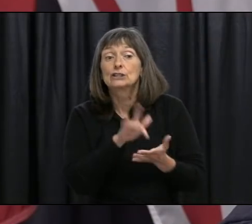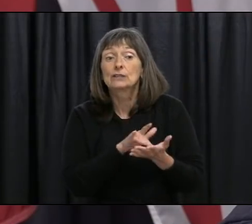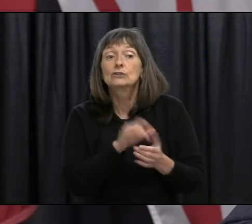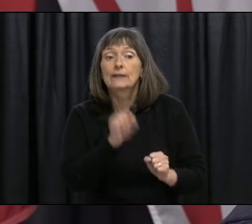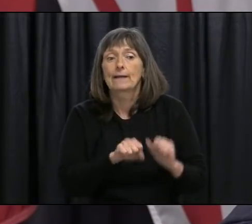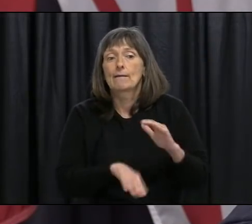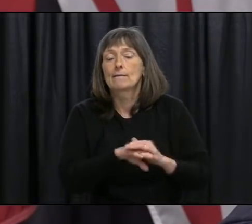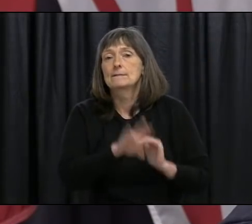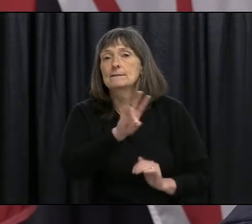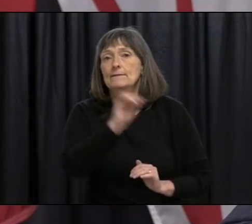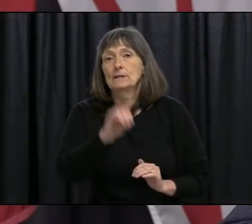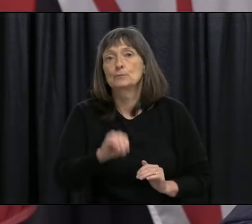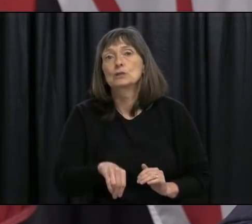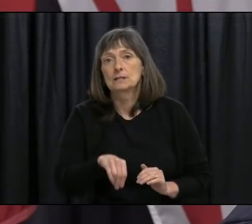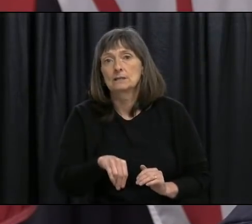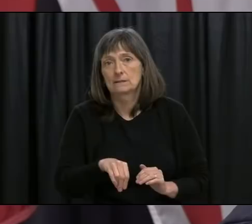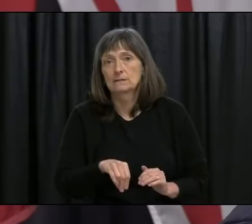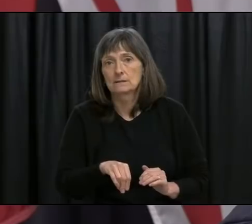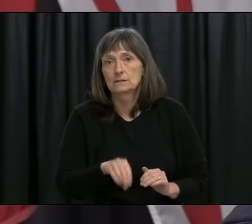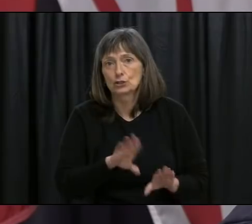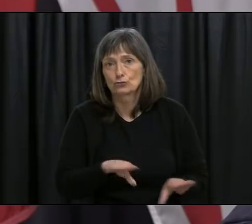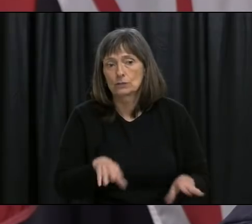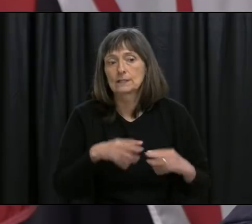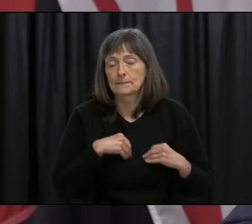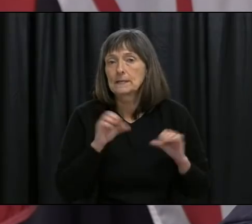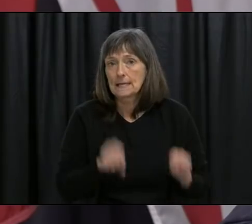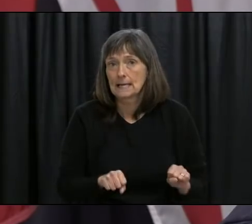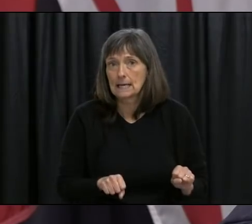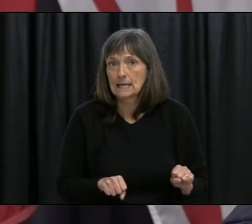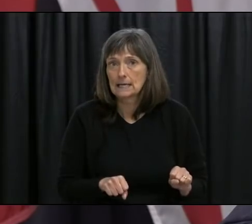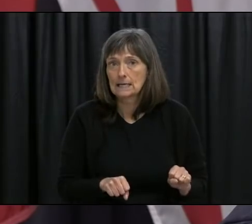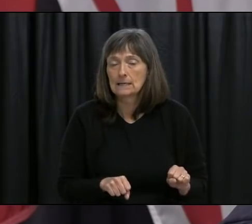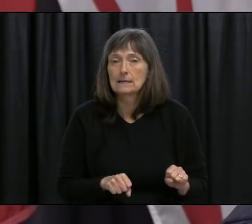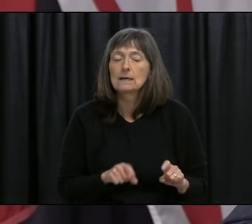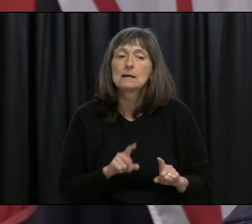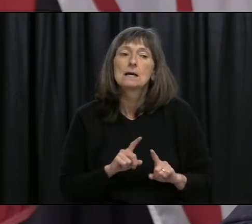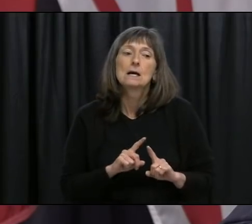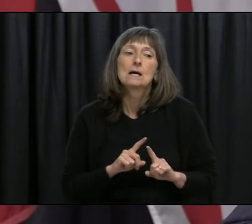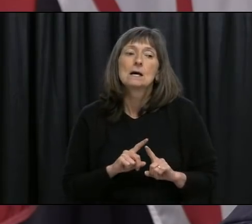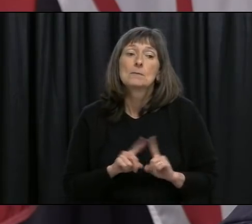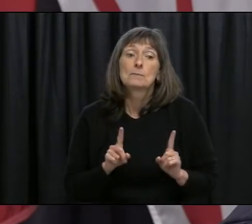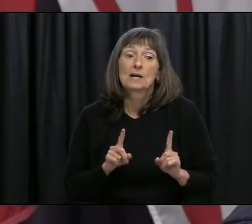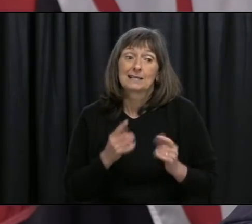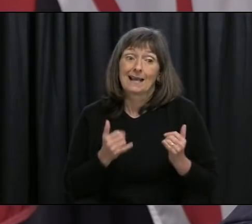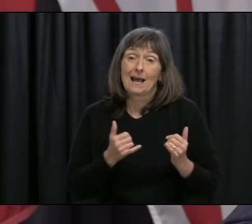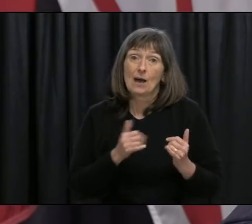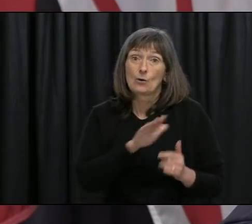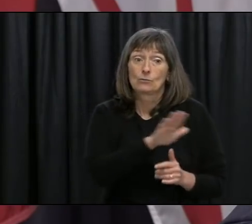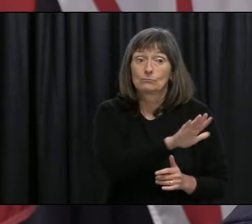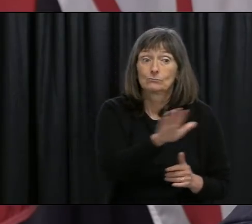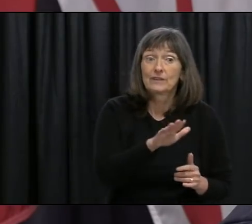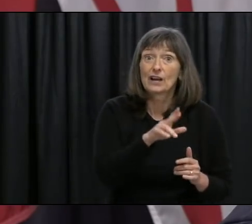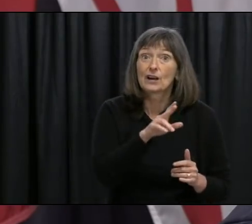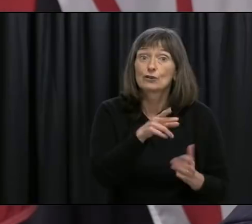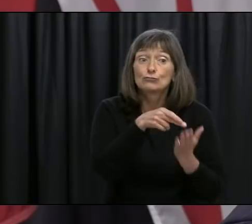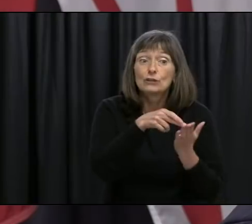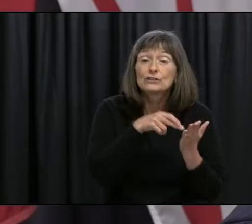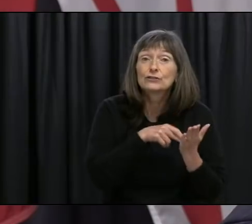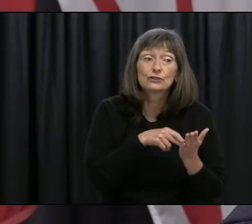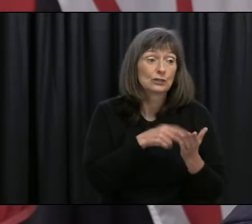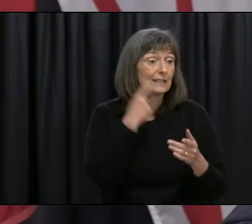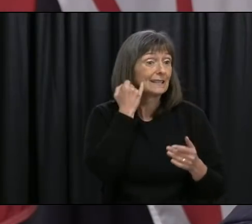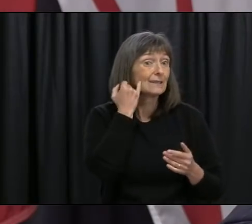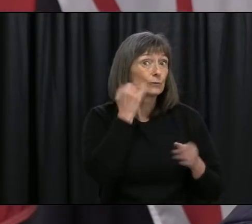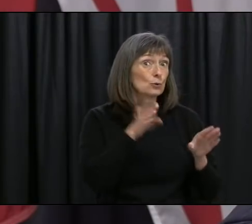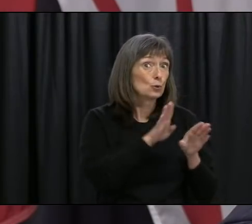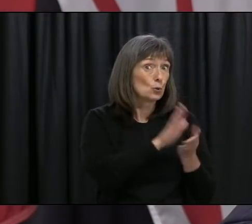centres. I know, but just by the history of what would happen from what we've been told by enrollment once school